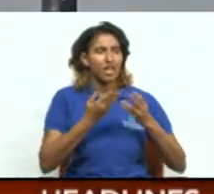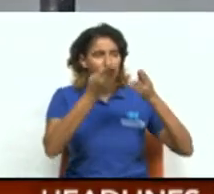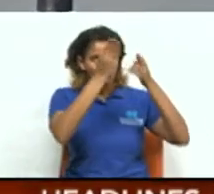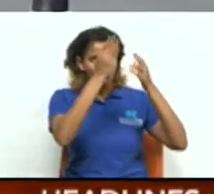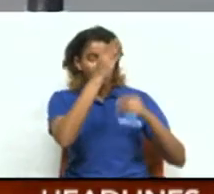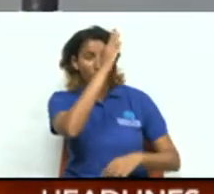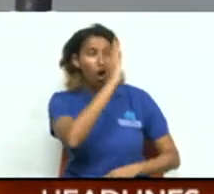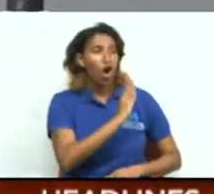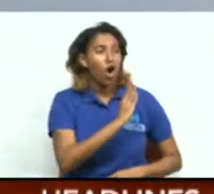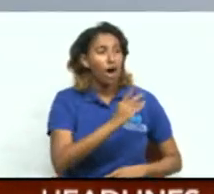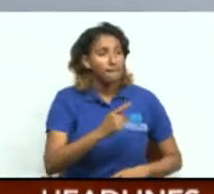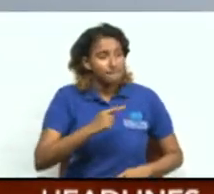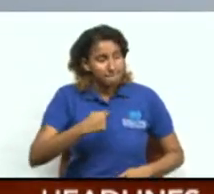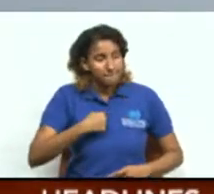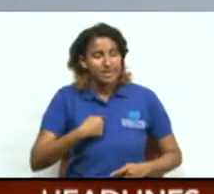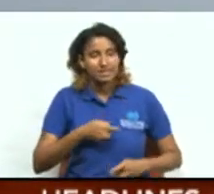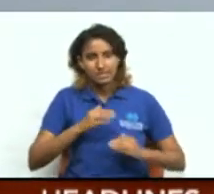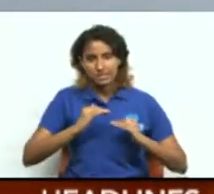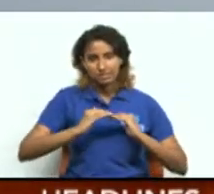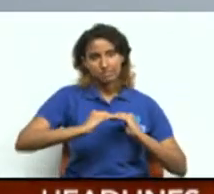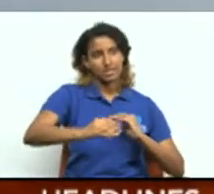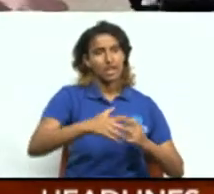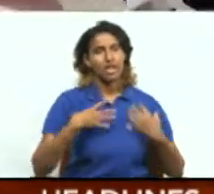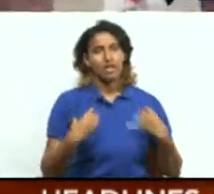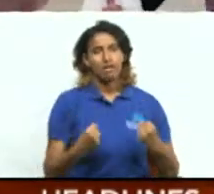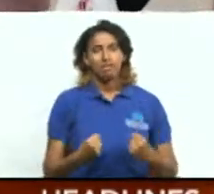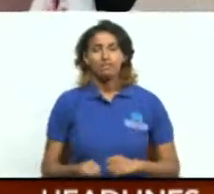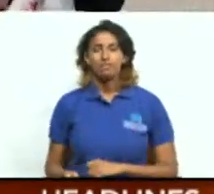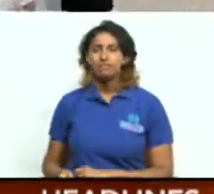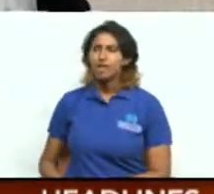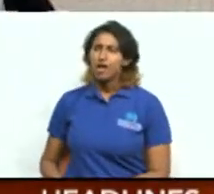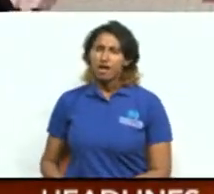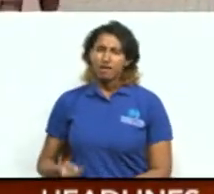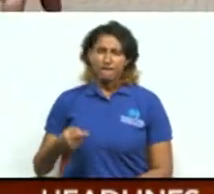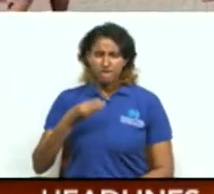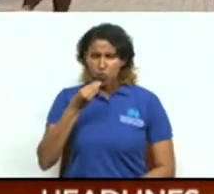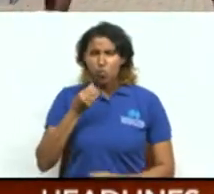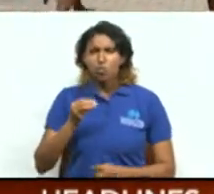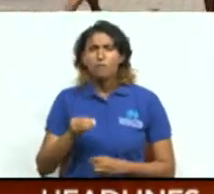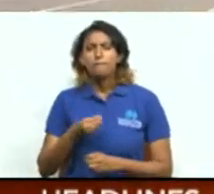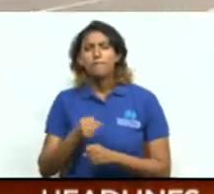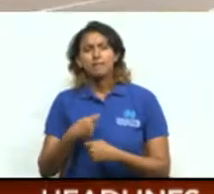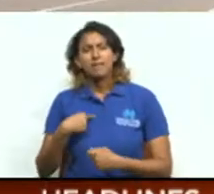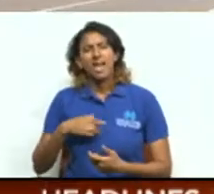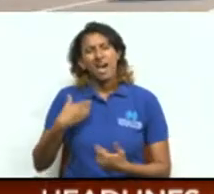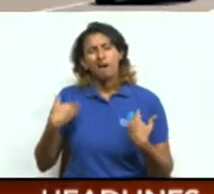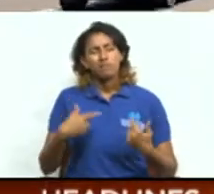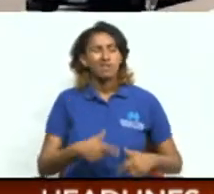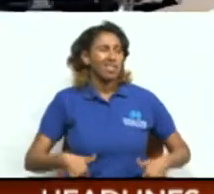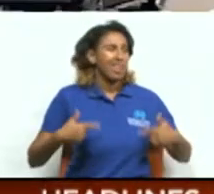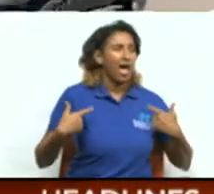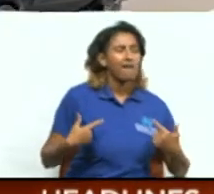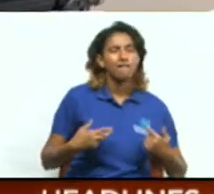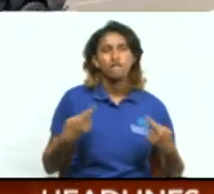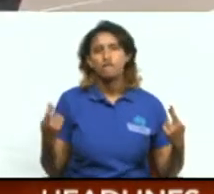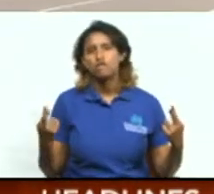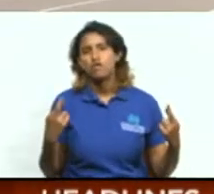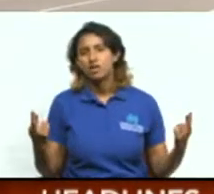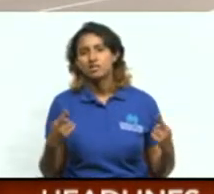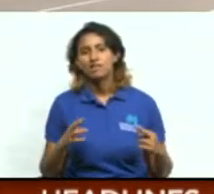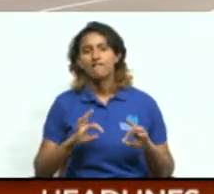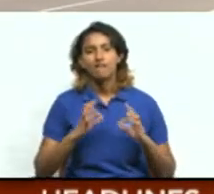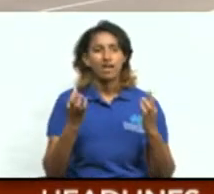in good health. Food makes me happy. Life, family, friends, money. After God.